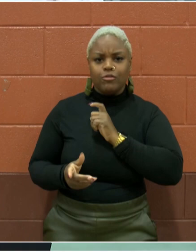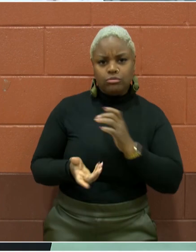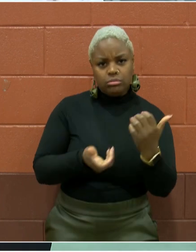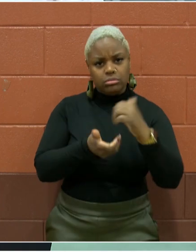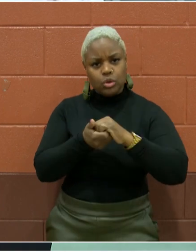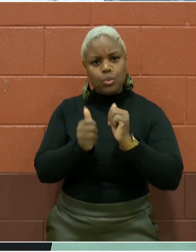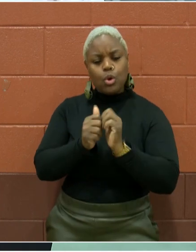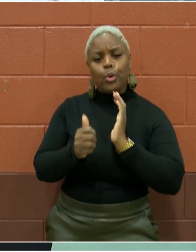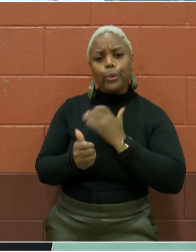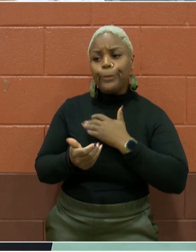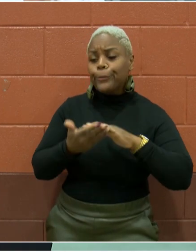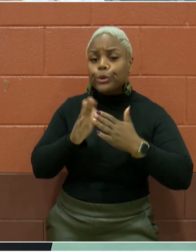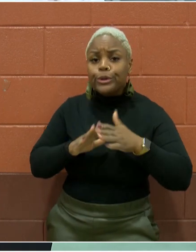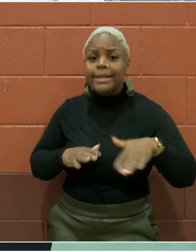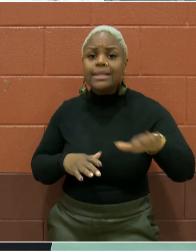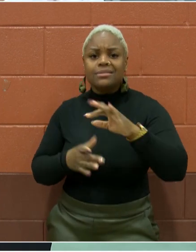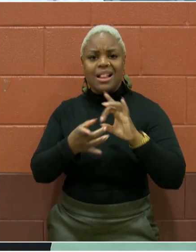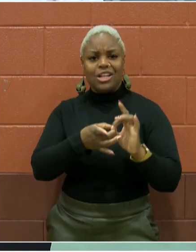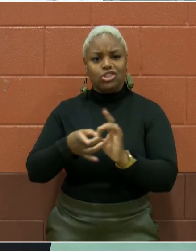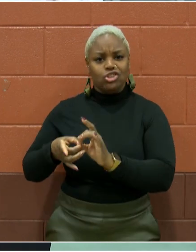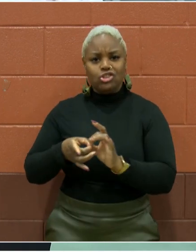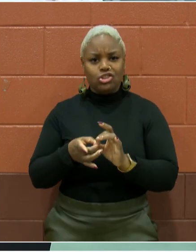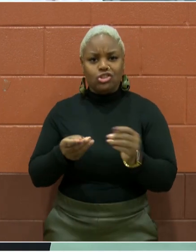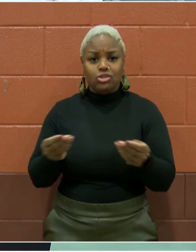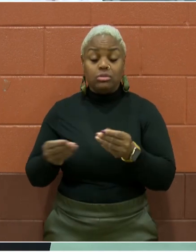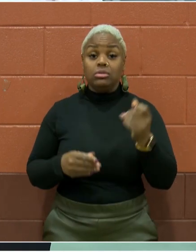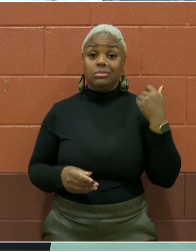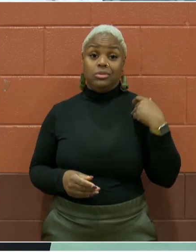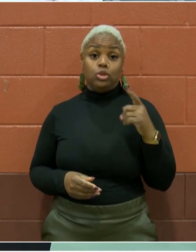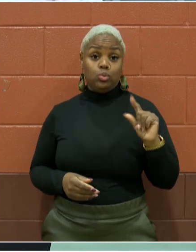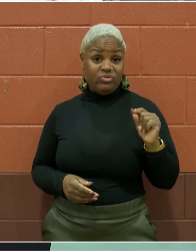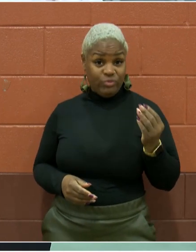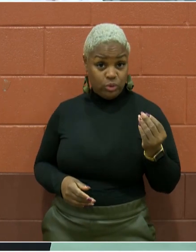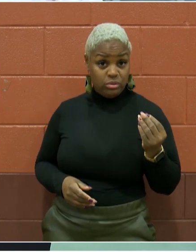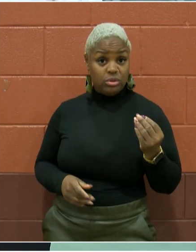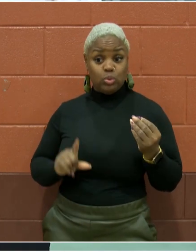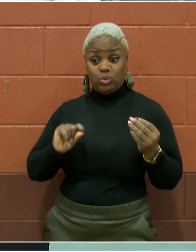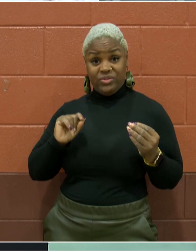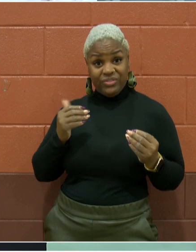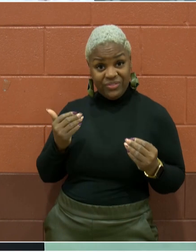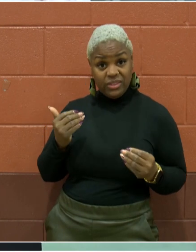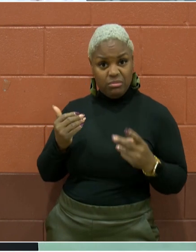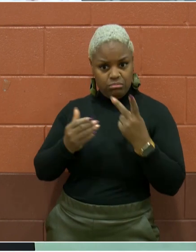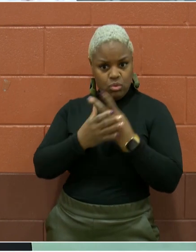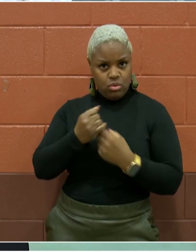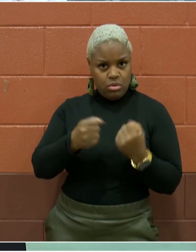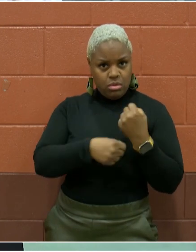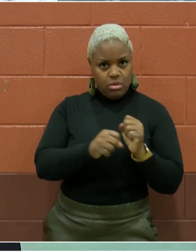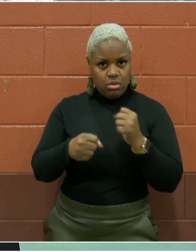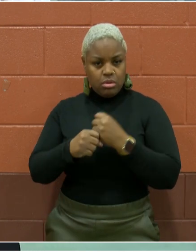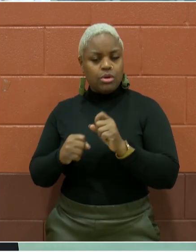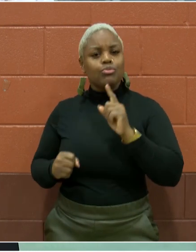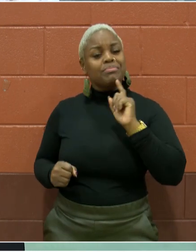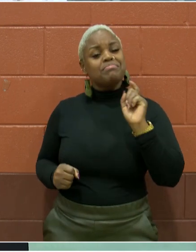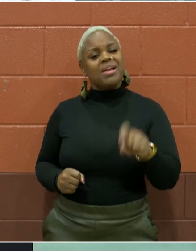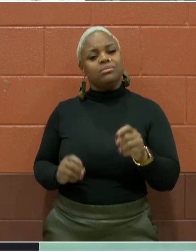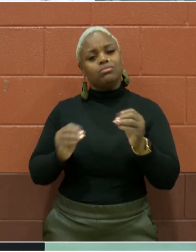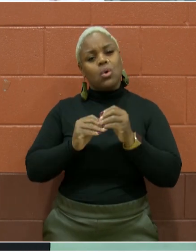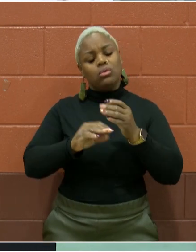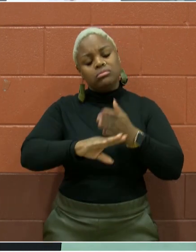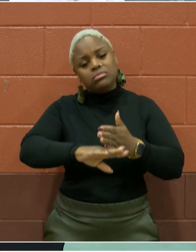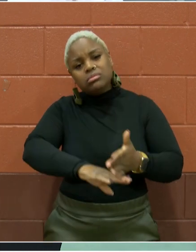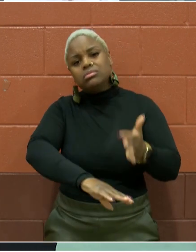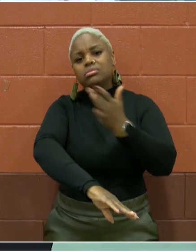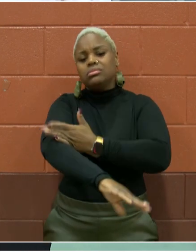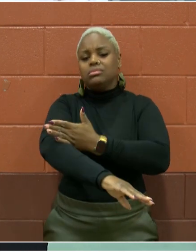lot safer than what we've seen in that 2014, 2015, 16 time period. And then can you share any stats that would show the